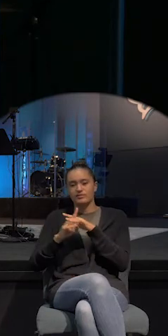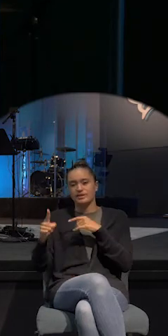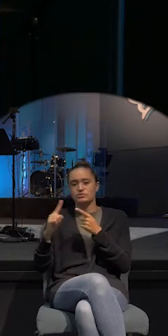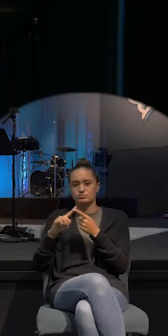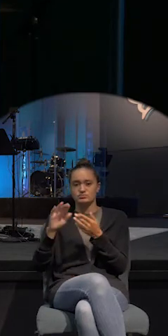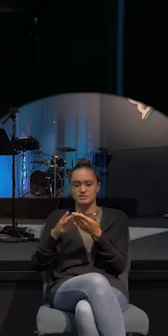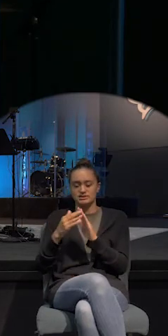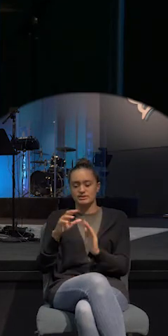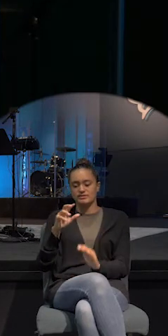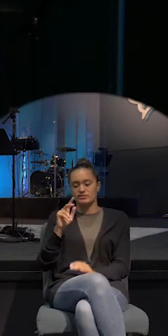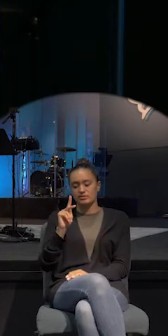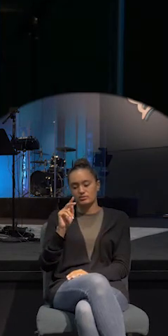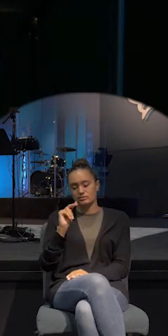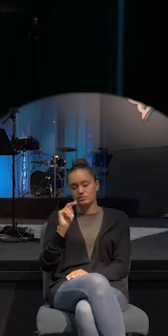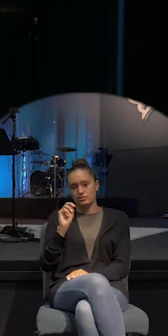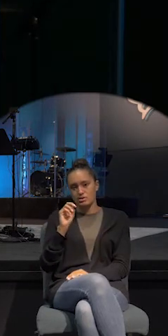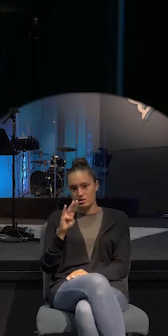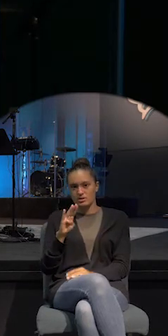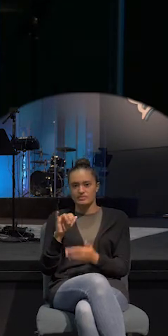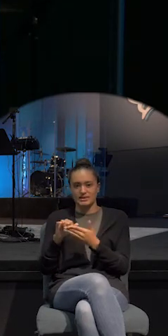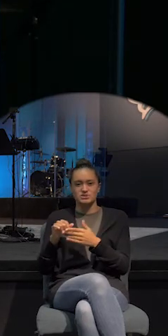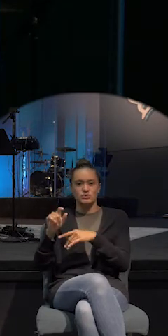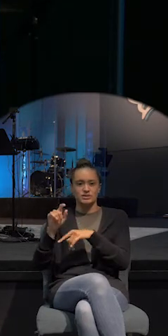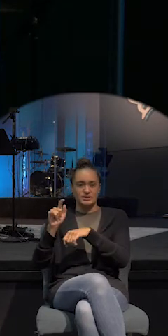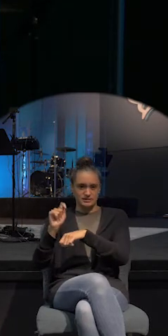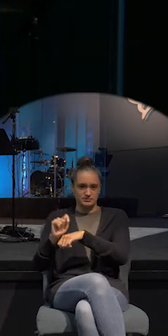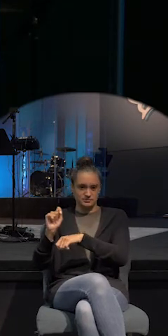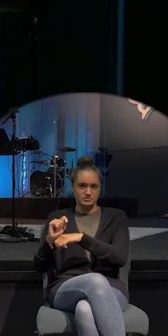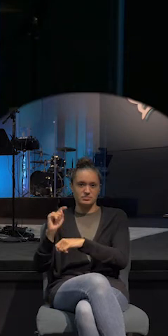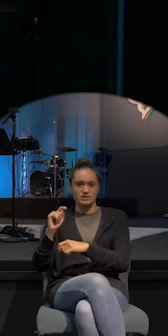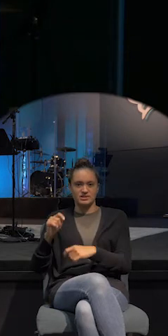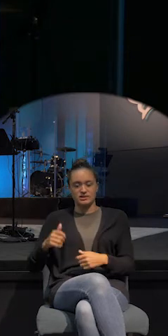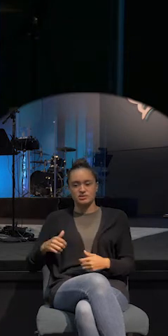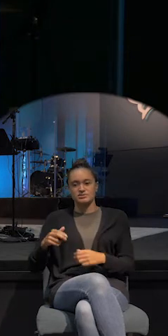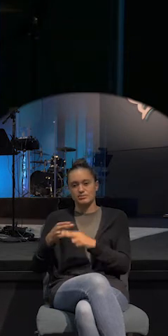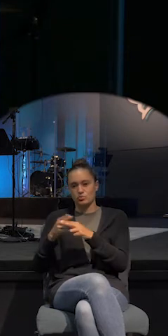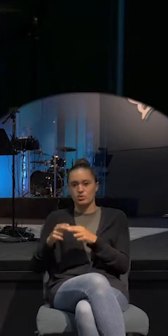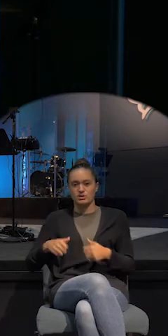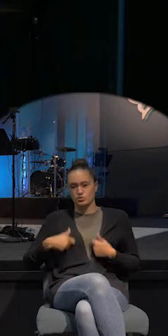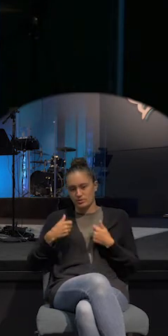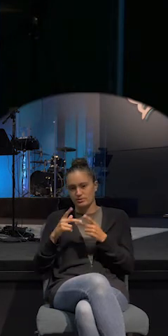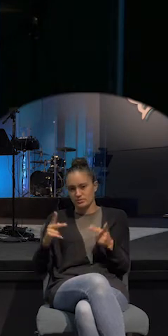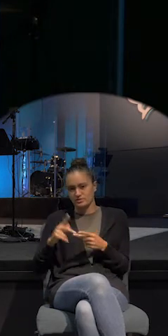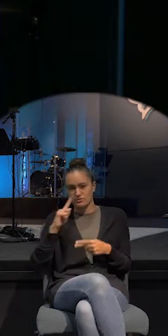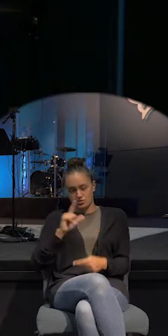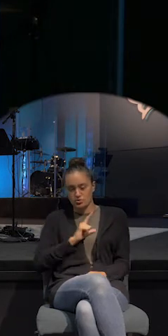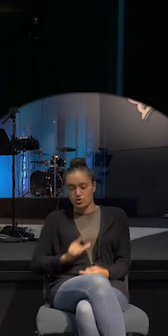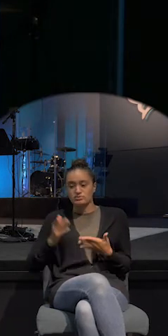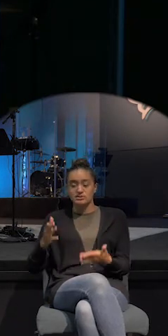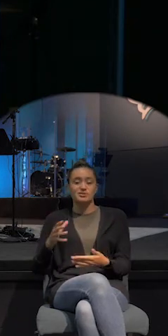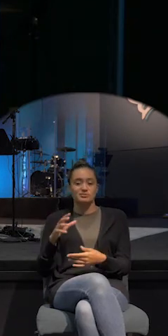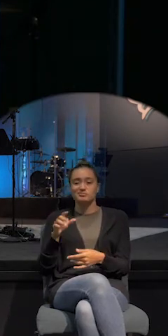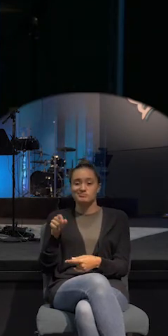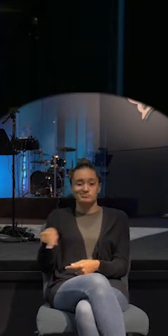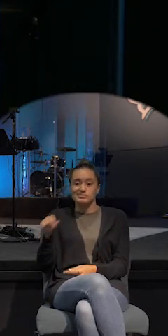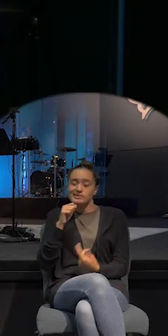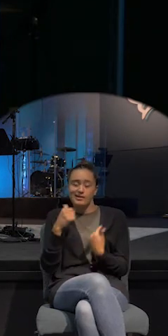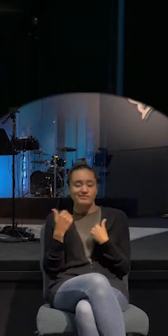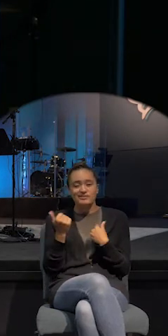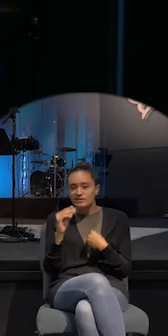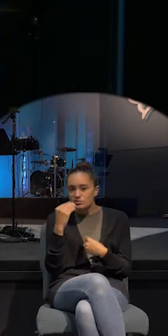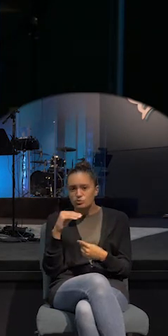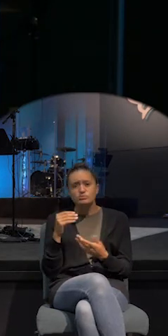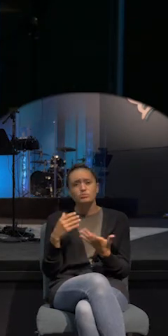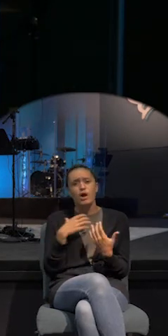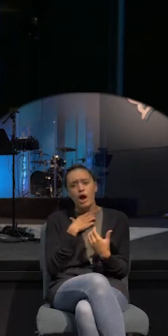the tabernacle, the temporary dwelling place of the Lord, was. And David and his men had no food, and they were hungry. So to